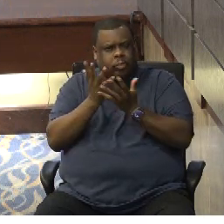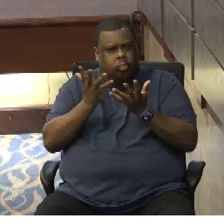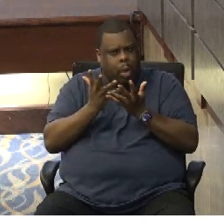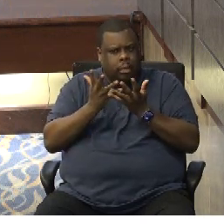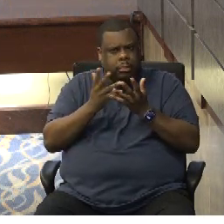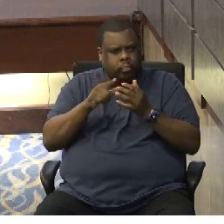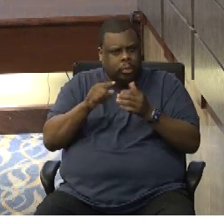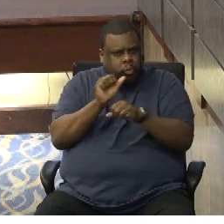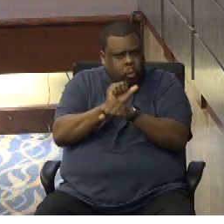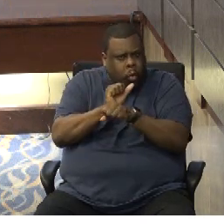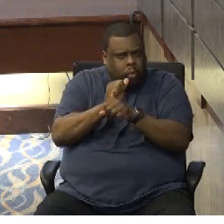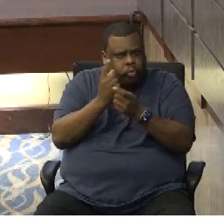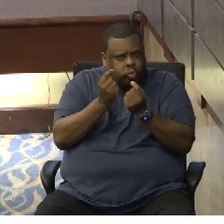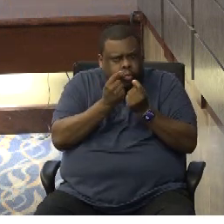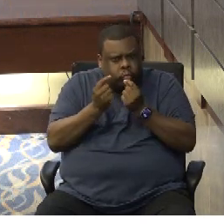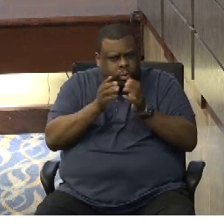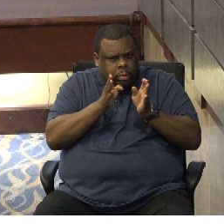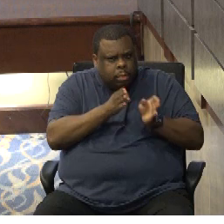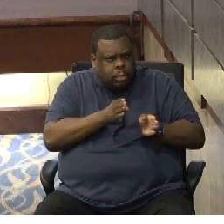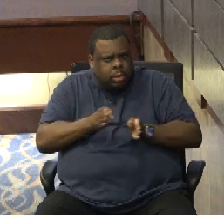40% of the funding is related to housing,